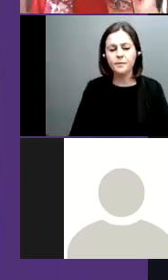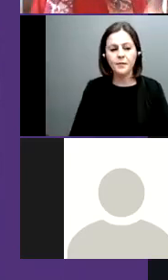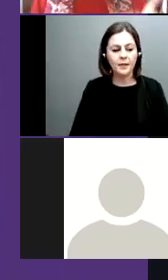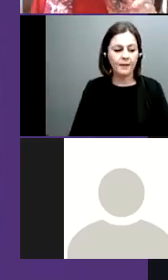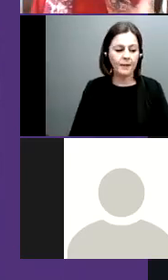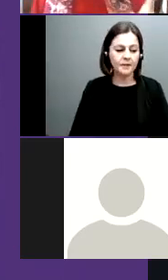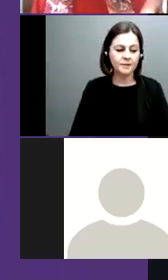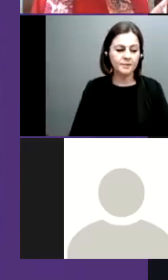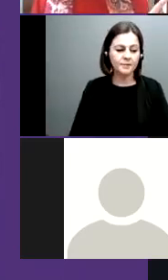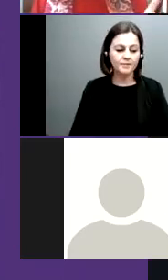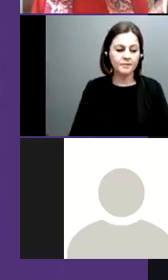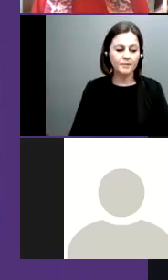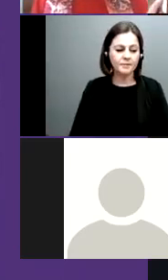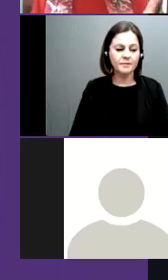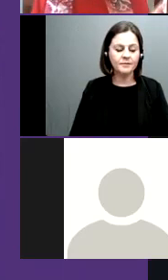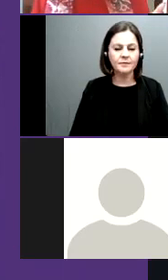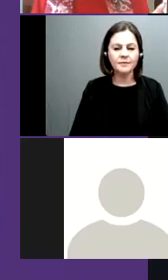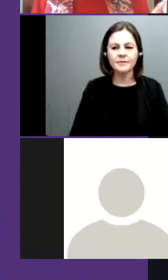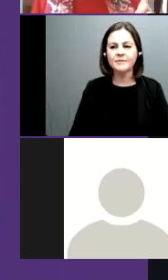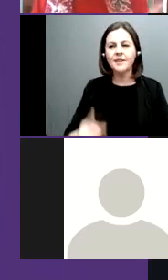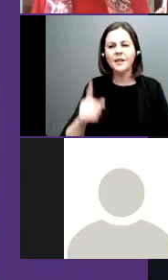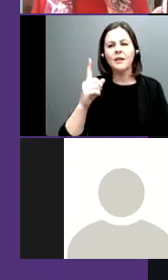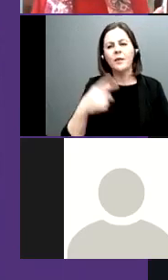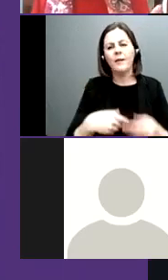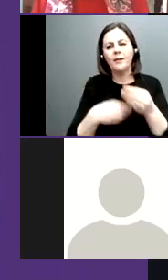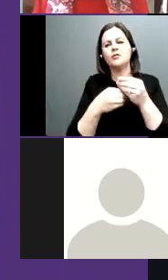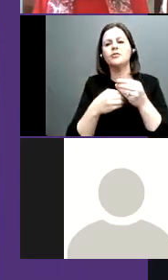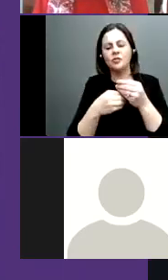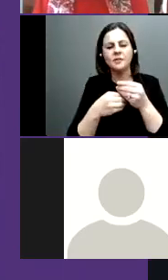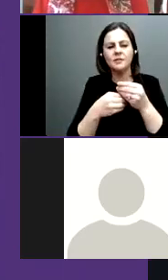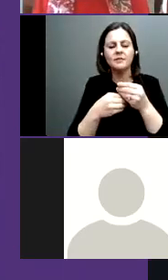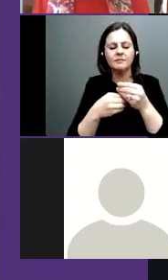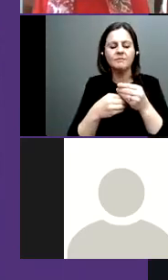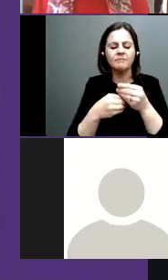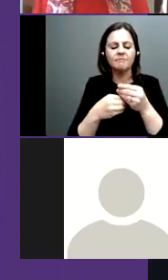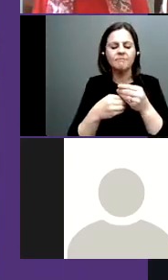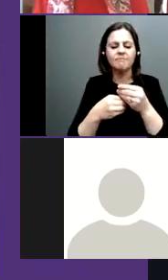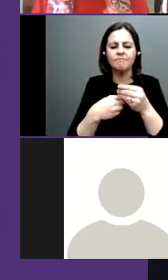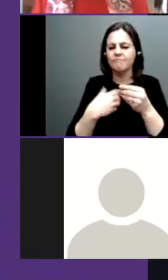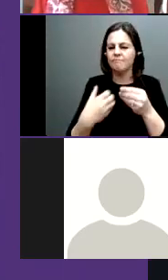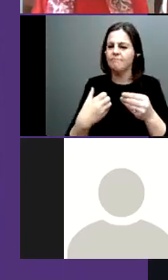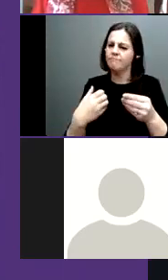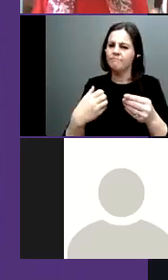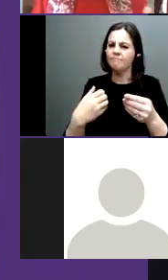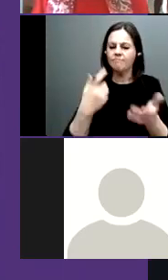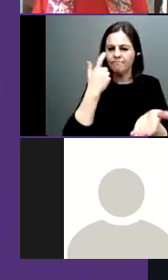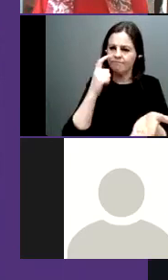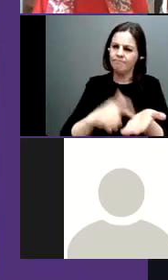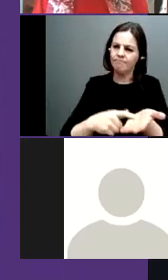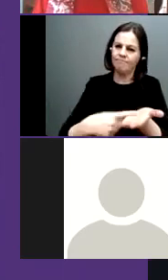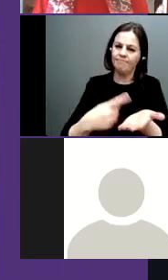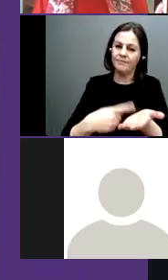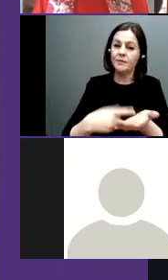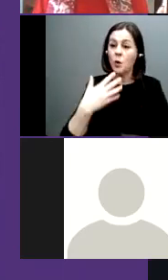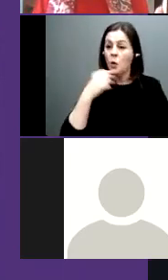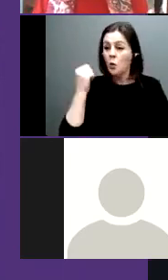I think there's an extra layer that I just want to mention that is added when we look at how we respond to older adults and